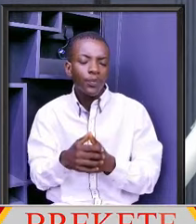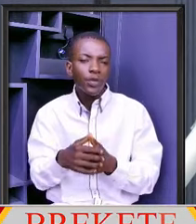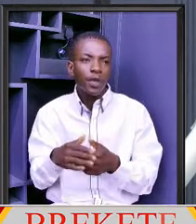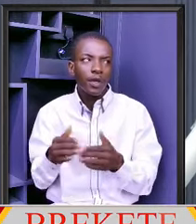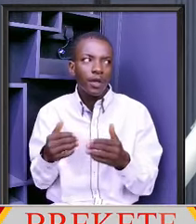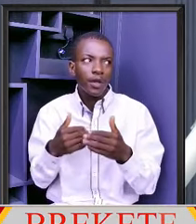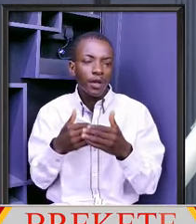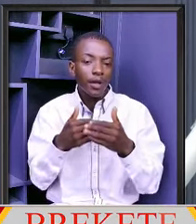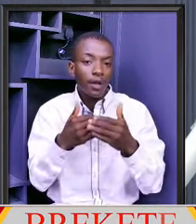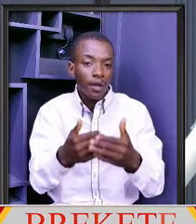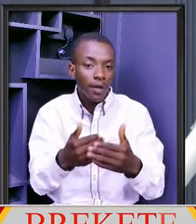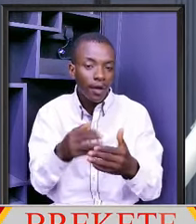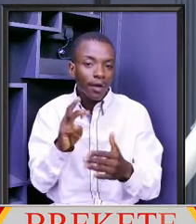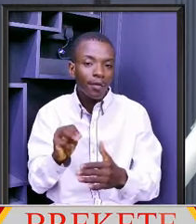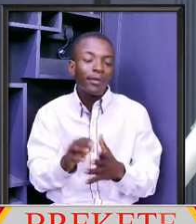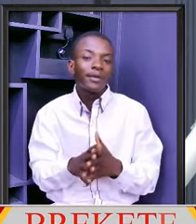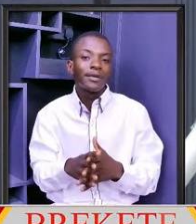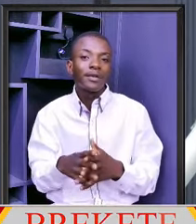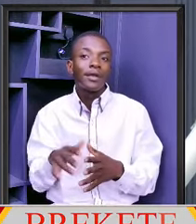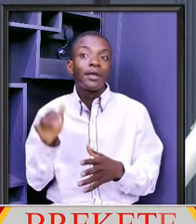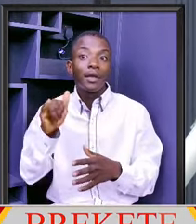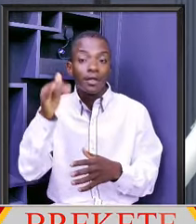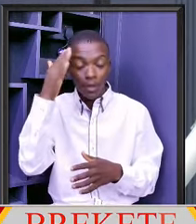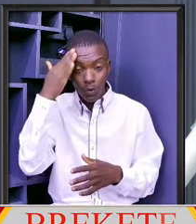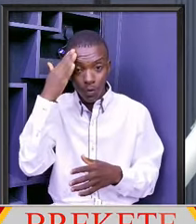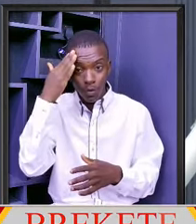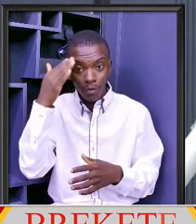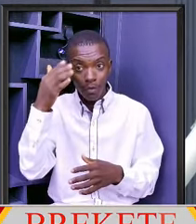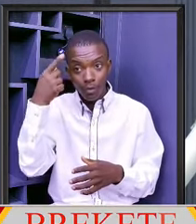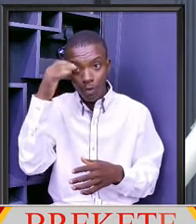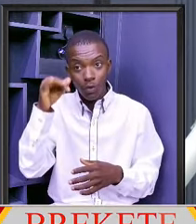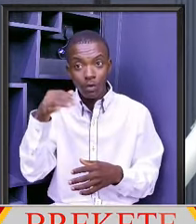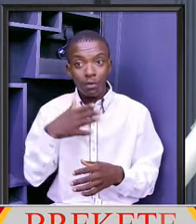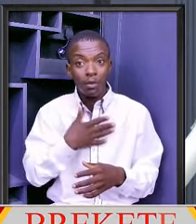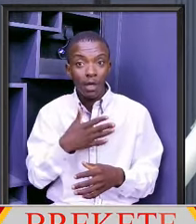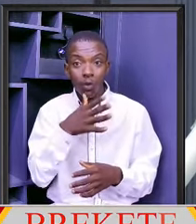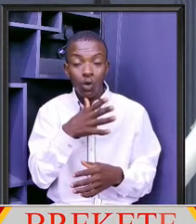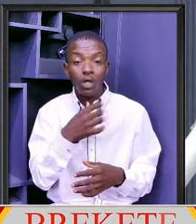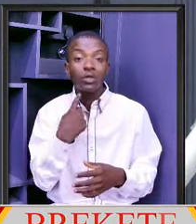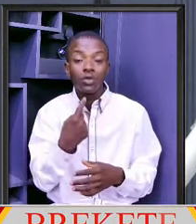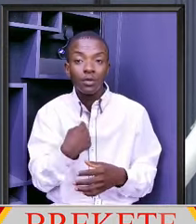Now near him, I say, "Yes, I know because my mother told me."